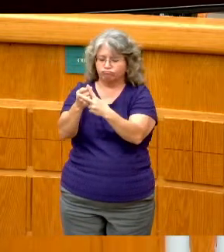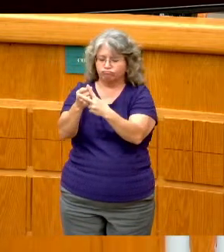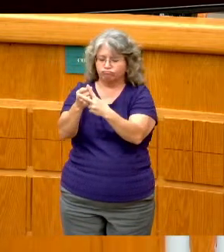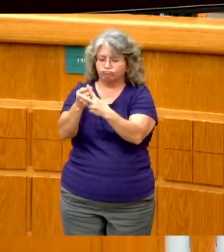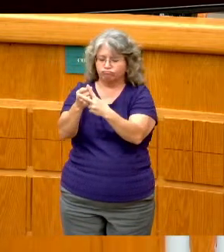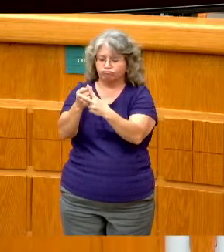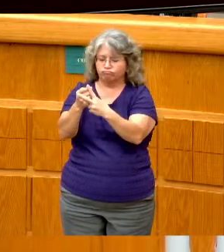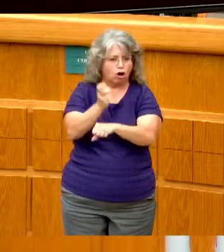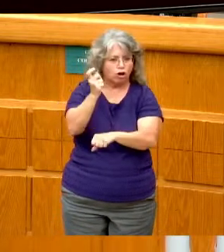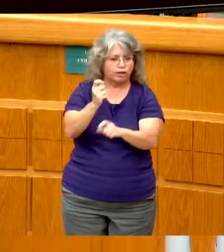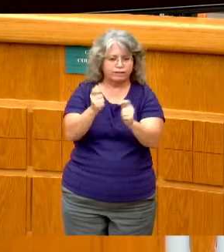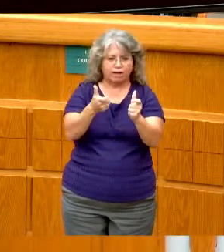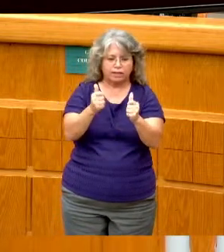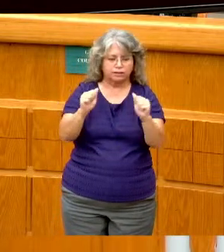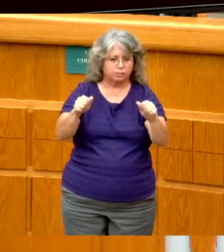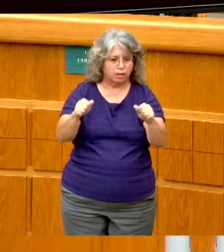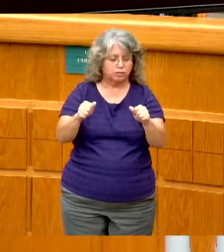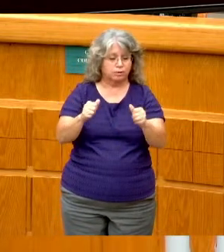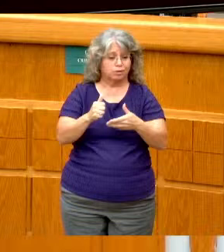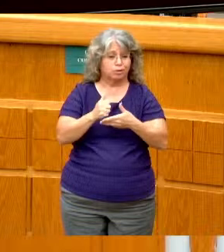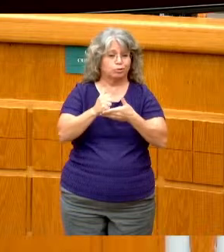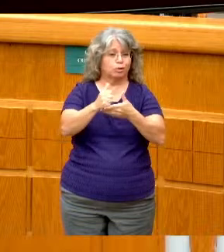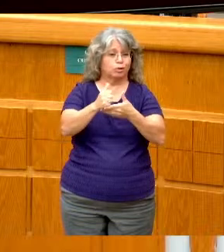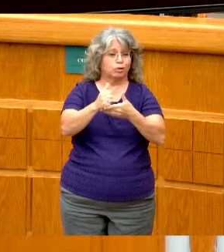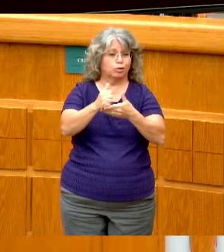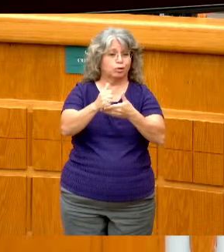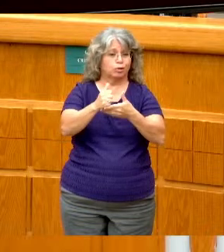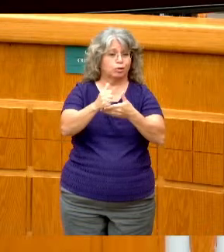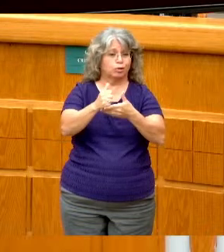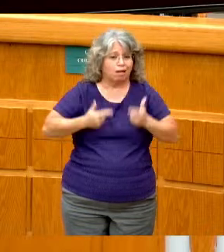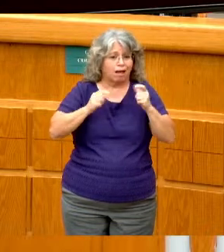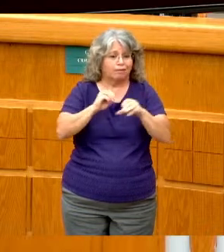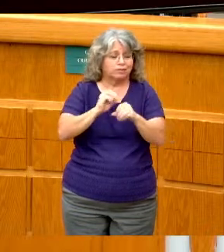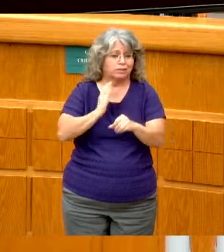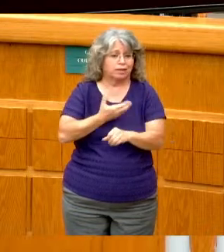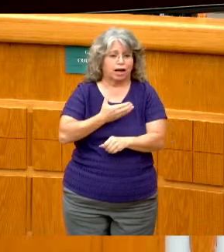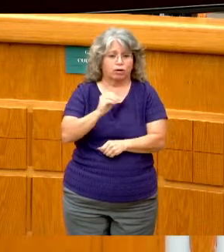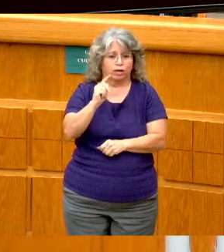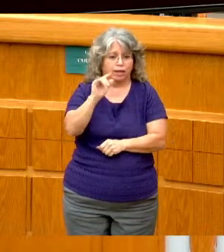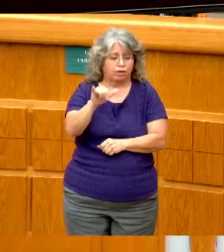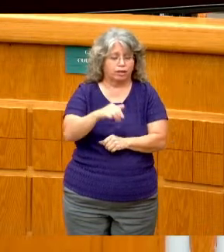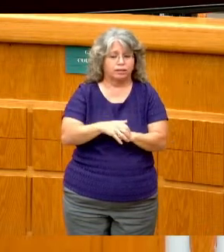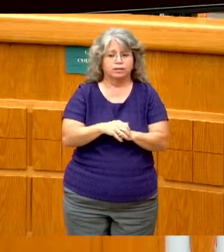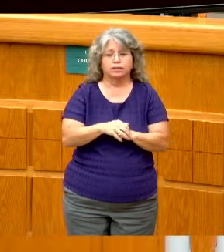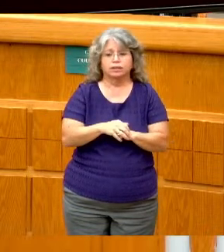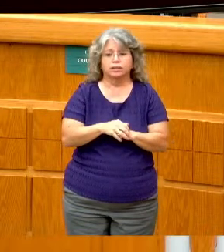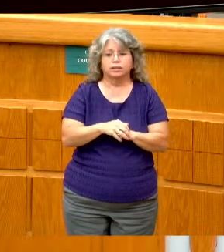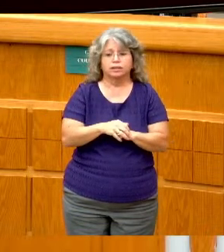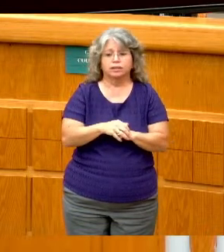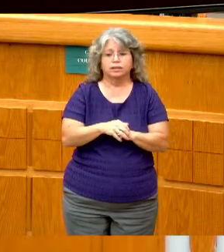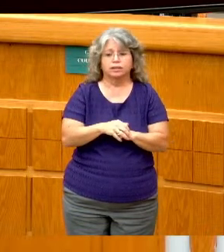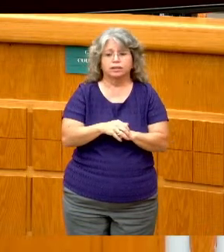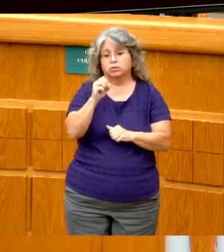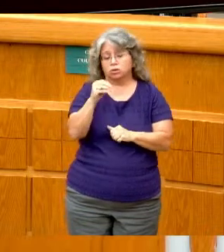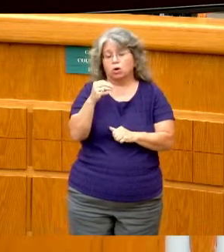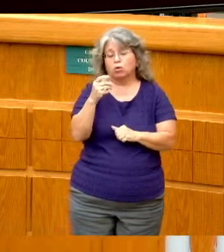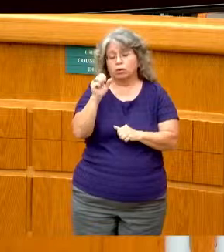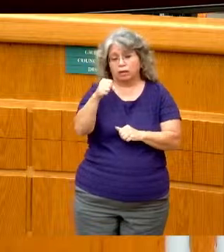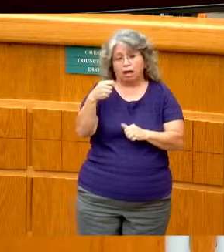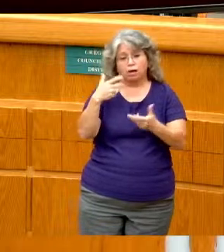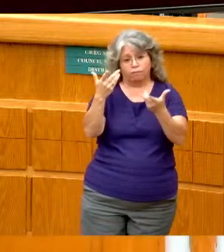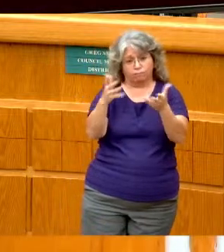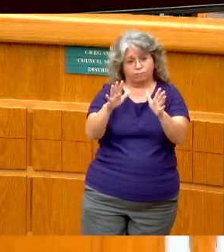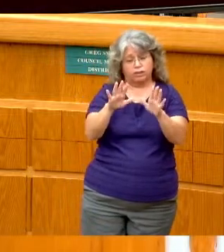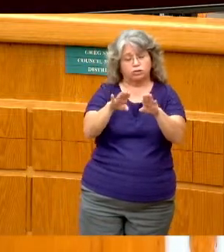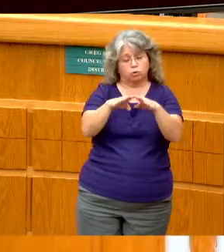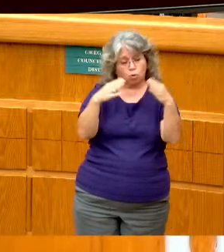and safeguard lives in our county. As such, and as mentioned, we have opened a clinic at La Palmera Mall.